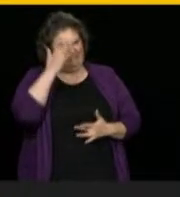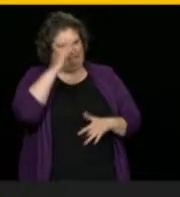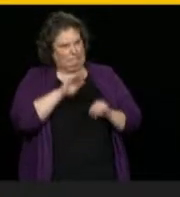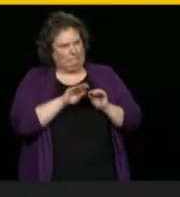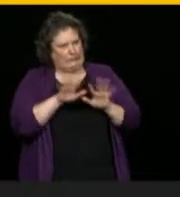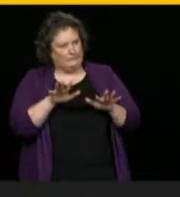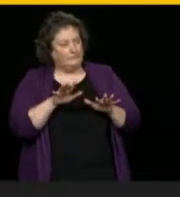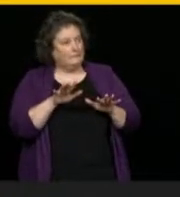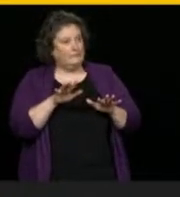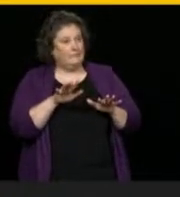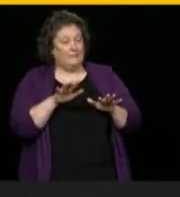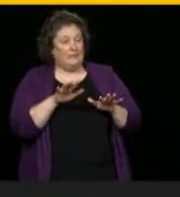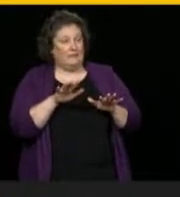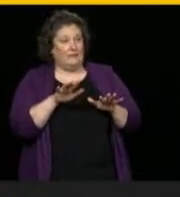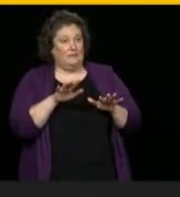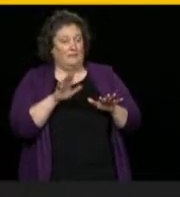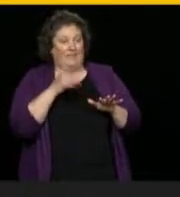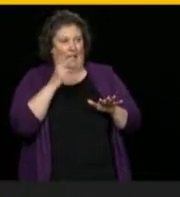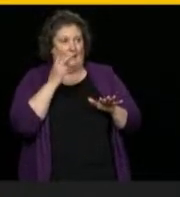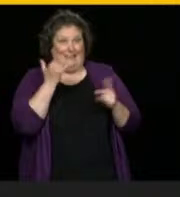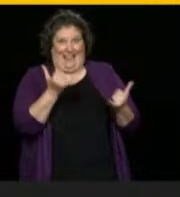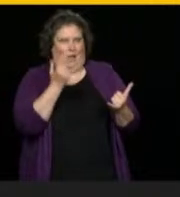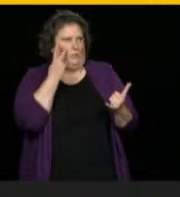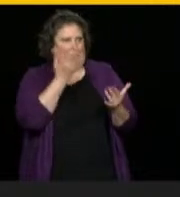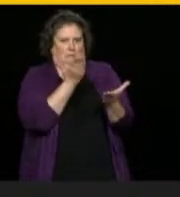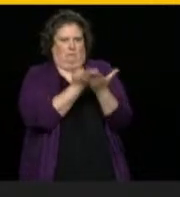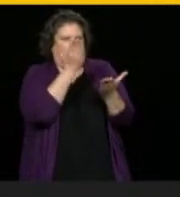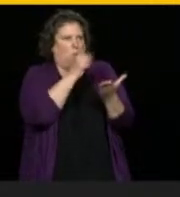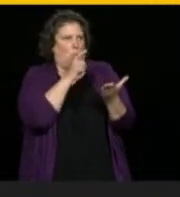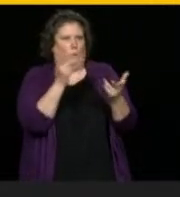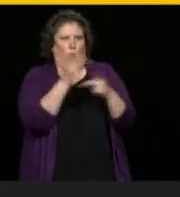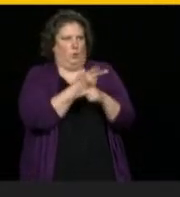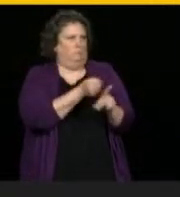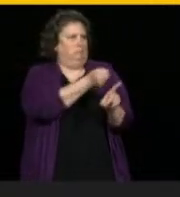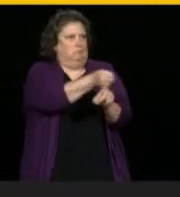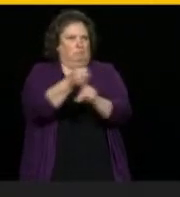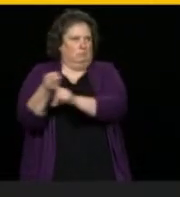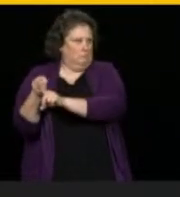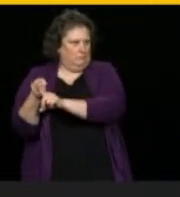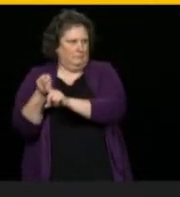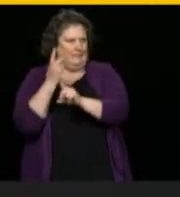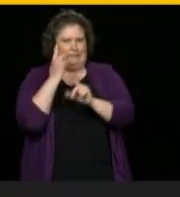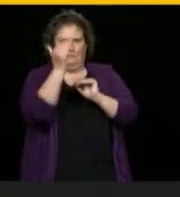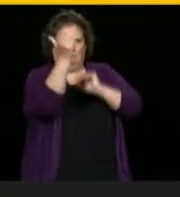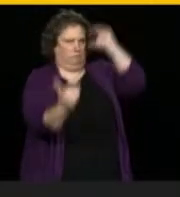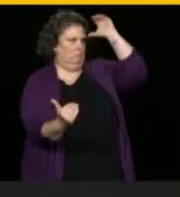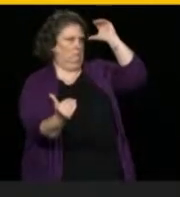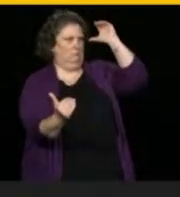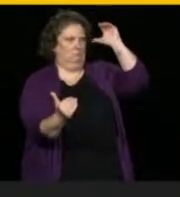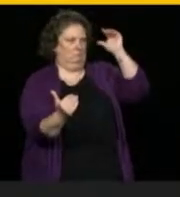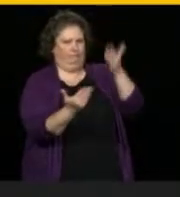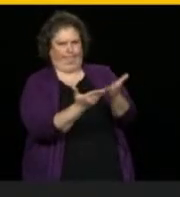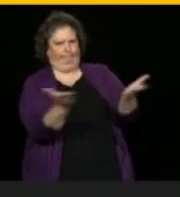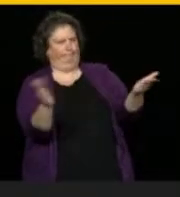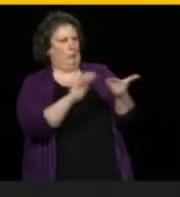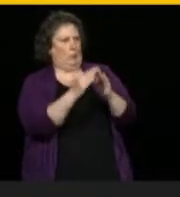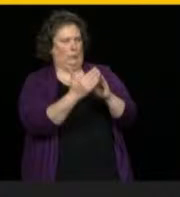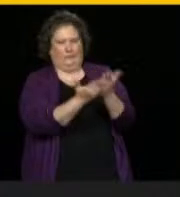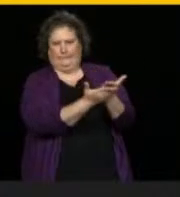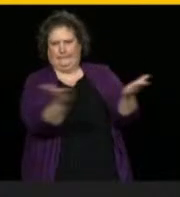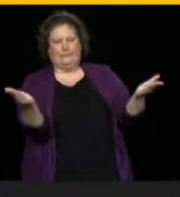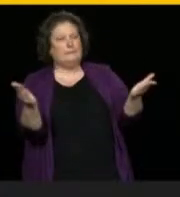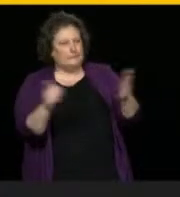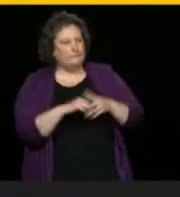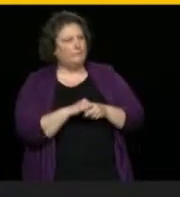vulnerable in our society and the broad inequities that exist. How do you think the economy will look different in order